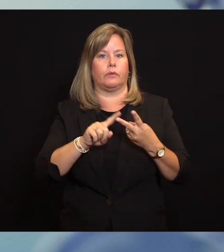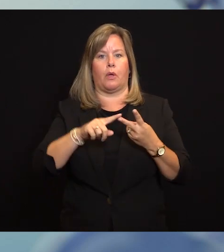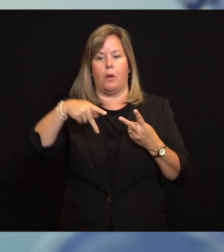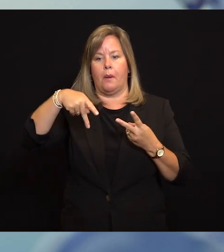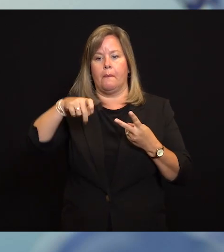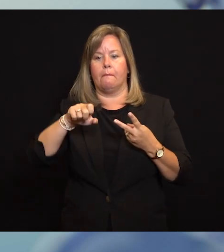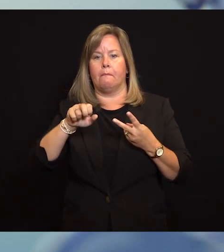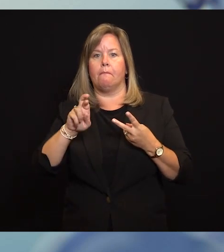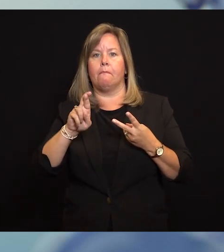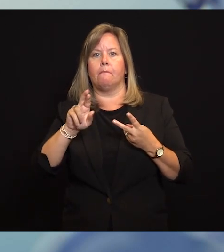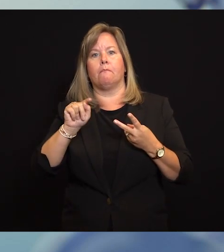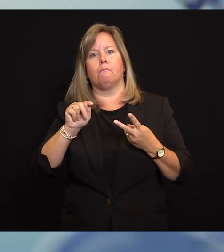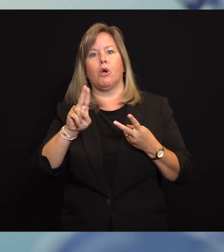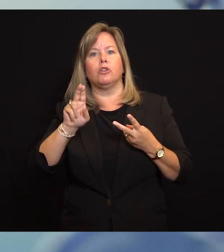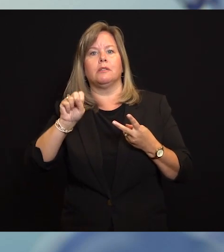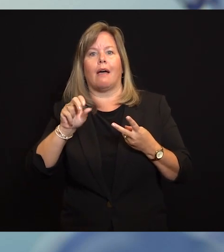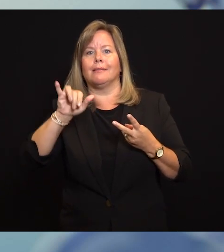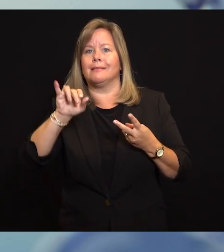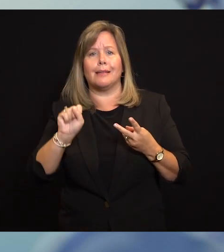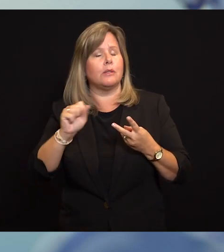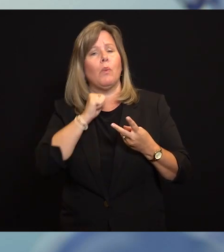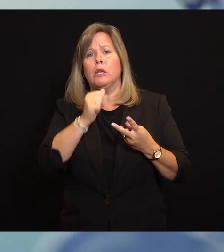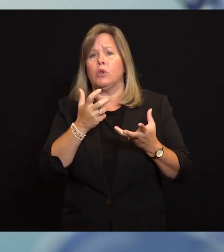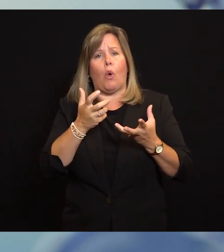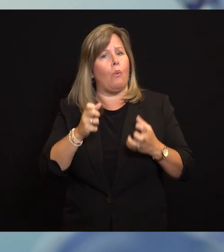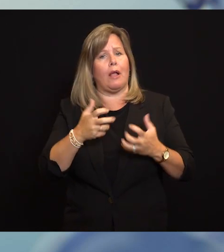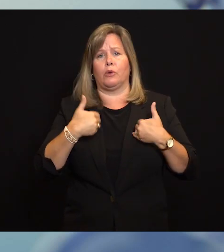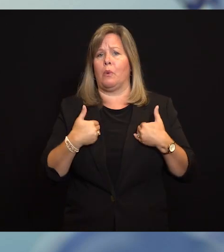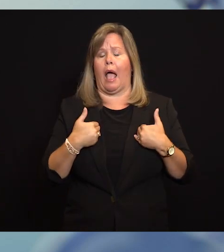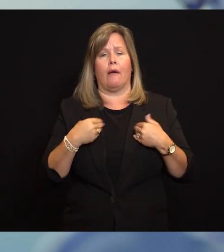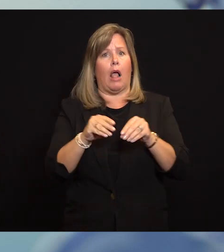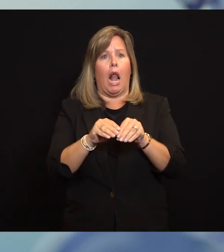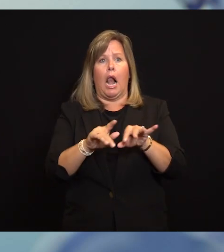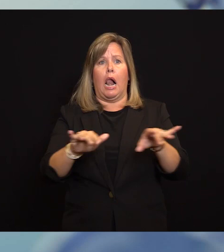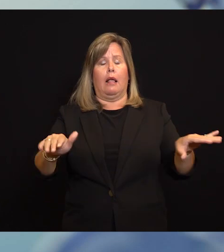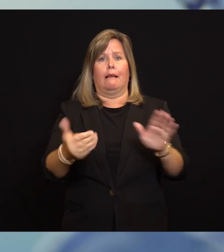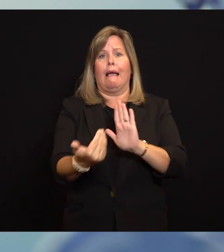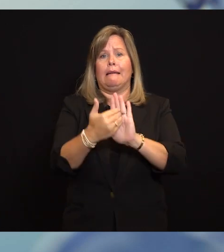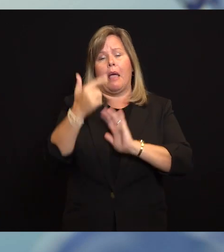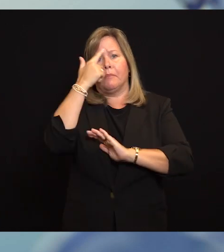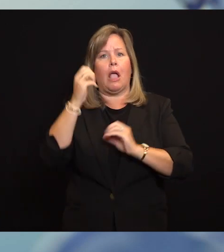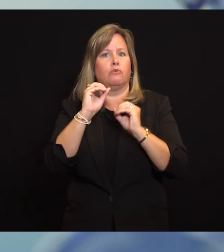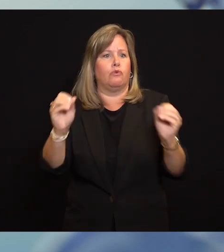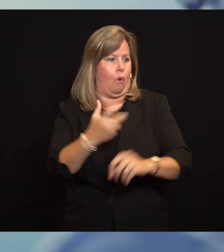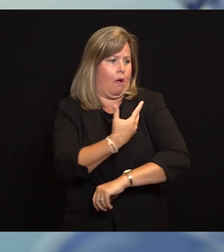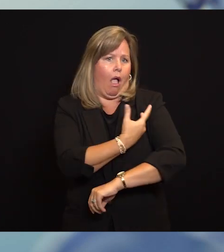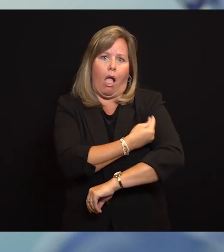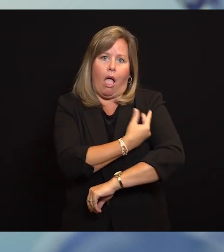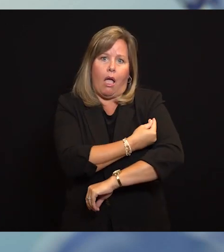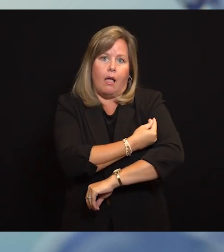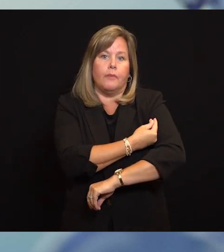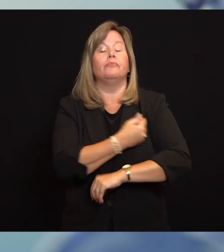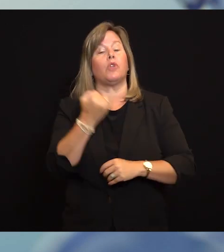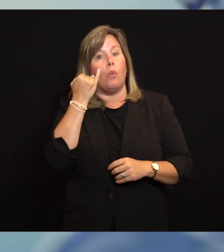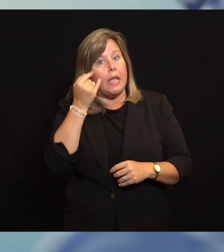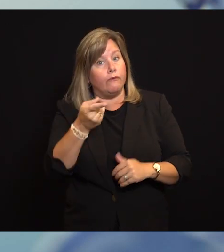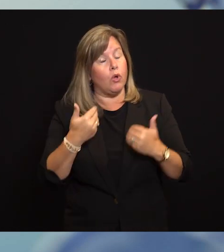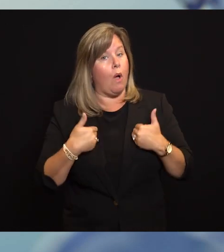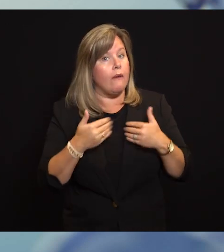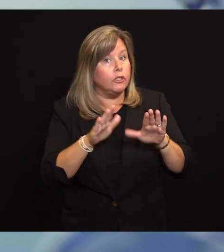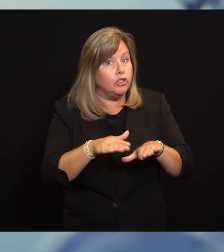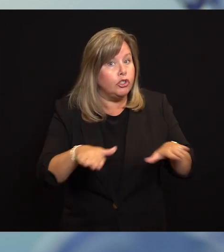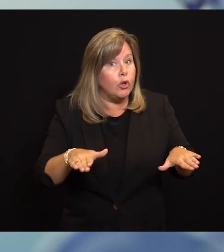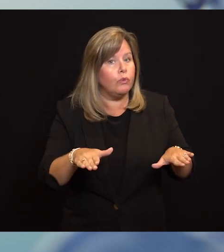pandemic with COVID-19. So if you have children, strongly recommend that you call your doctor's office, make sure